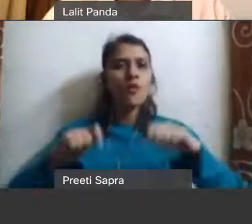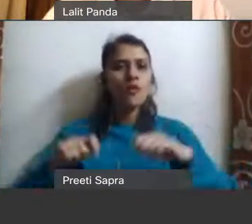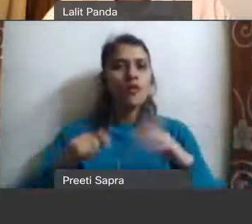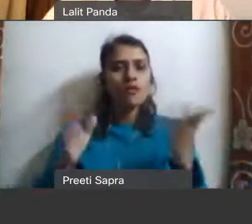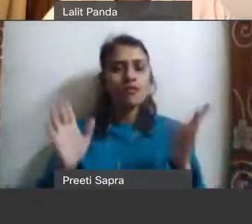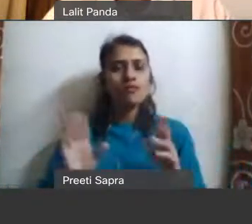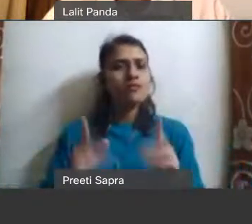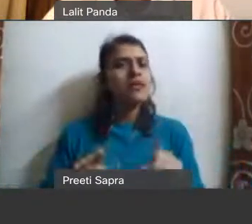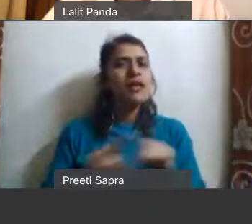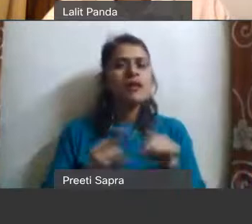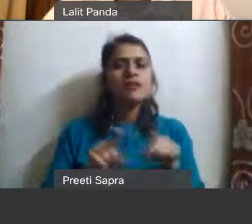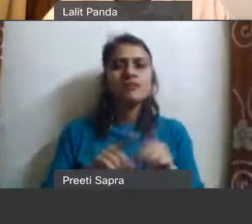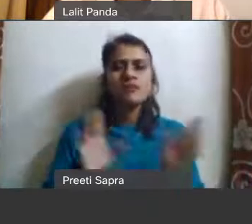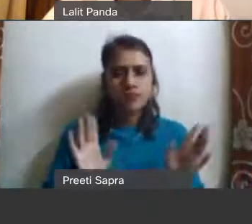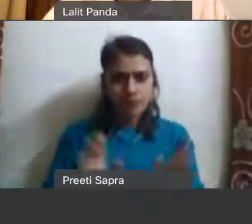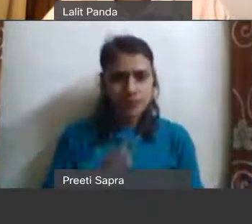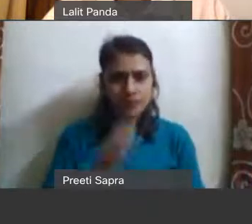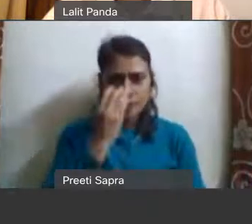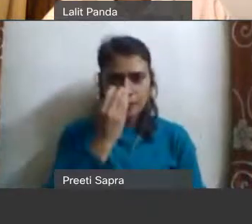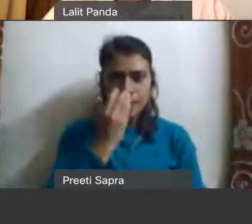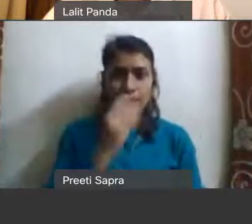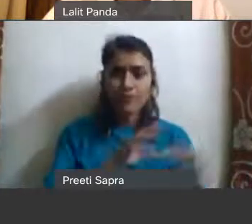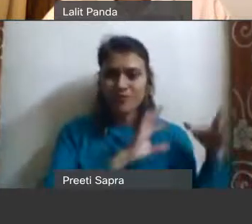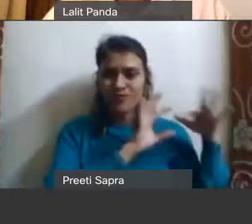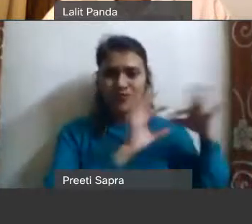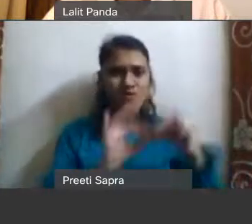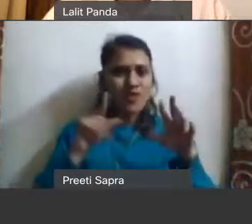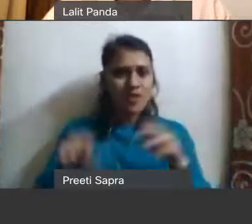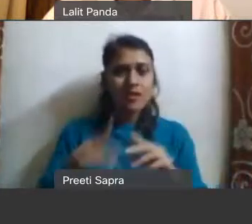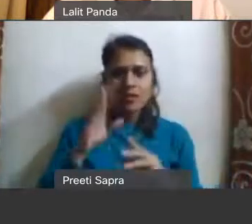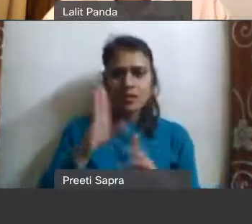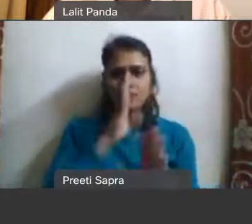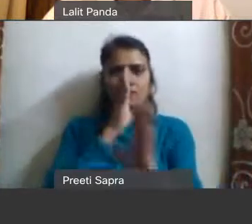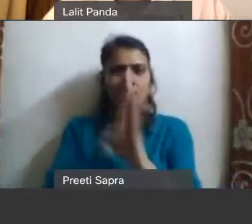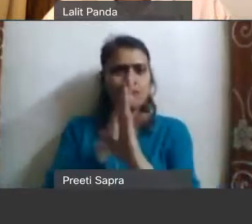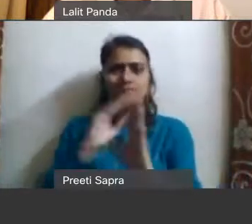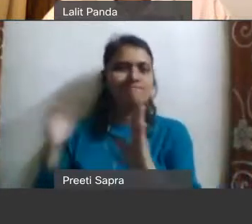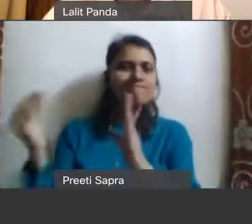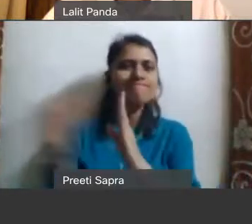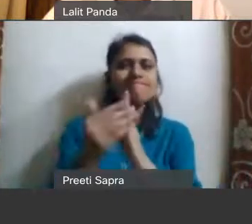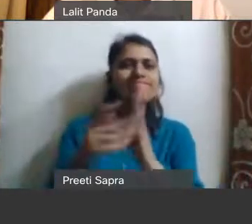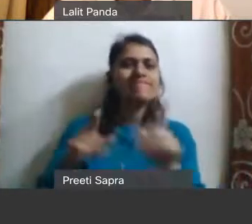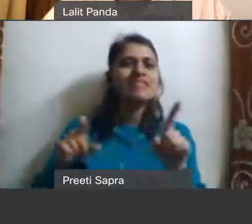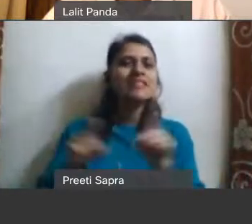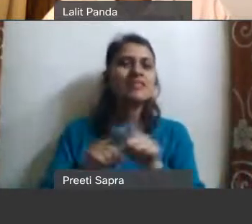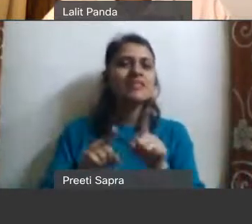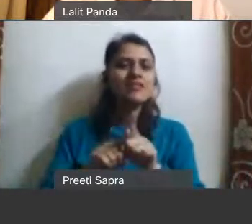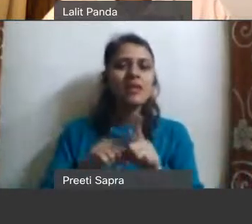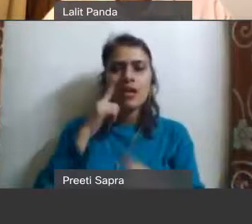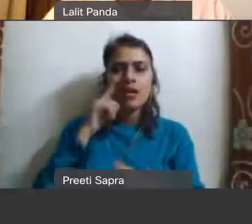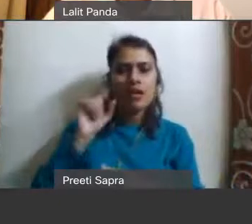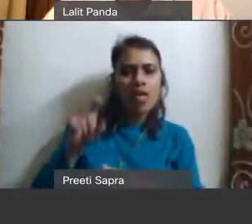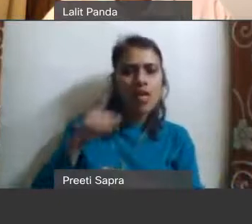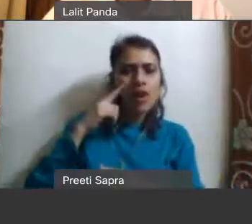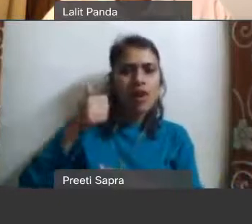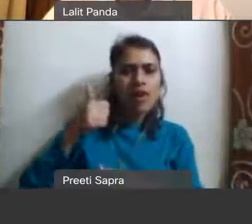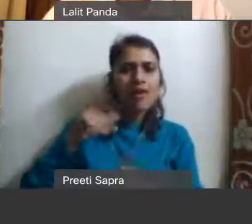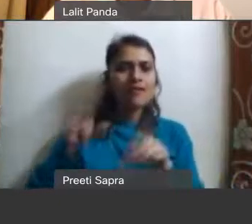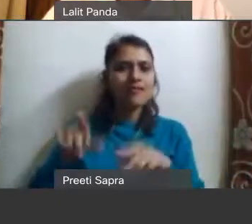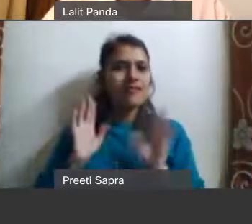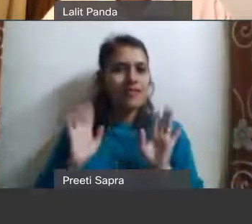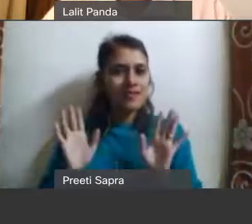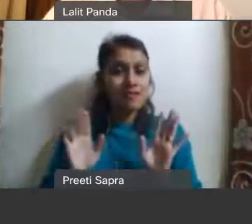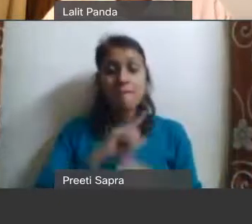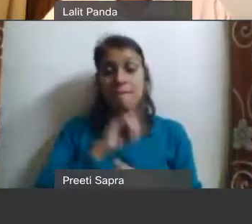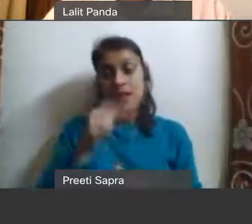wholehearted fashion, endorsed the indirect discrimination test. And from my reading of it, what